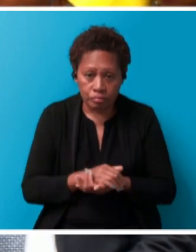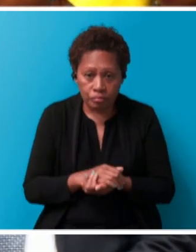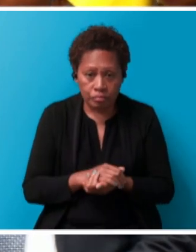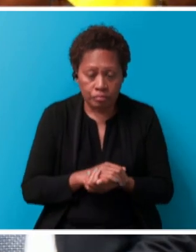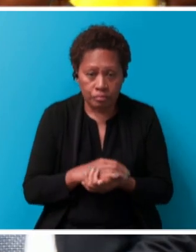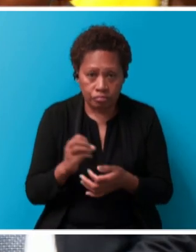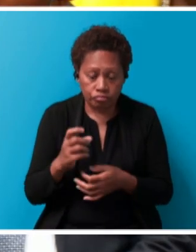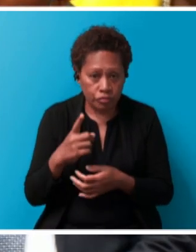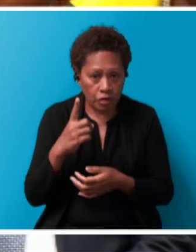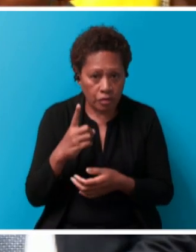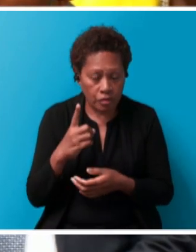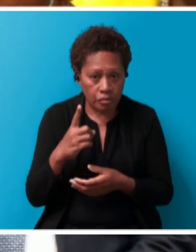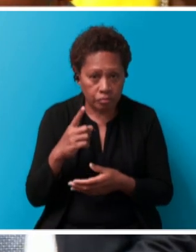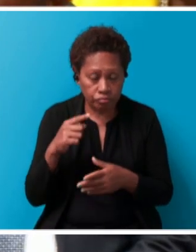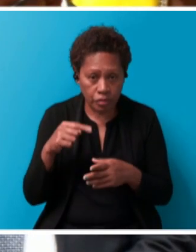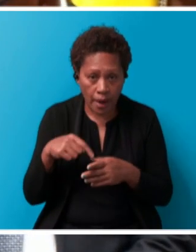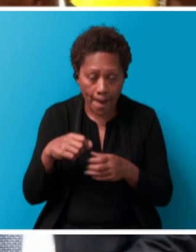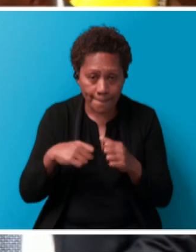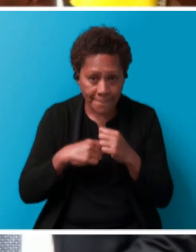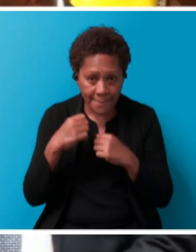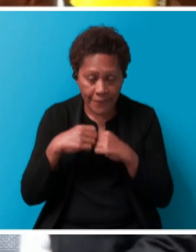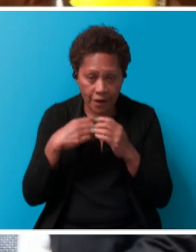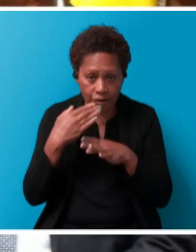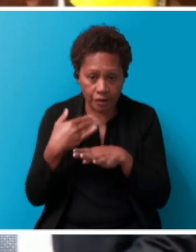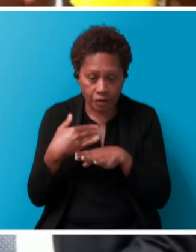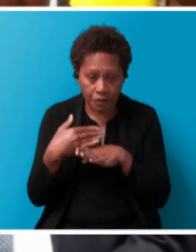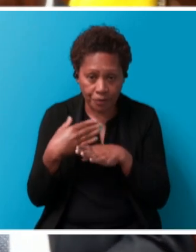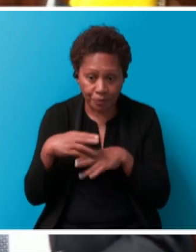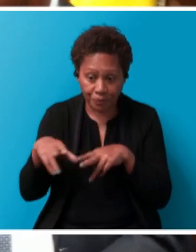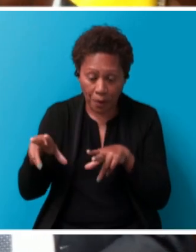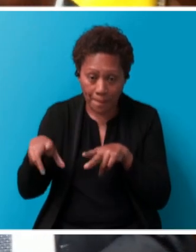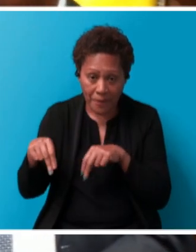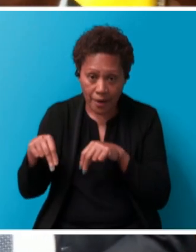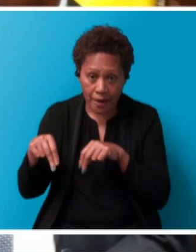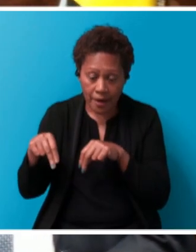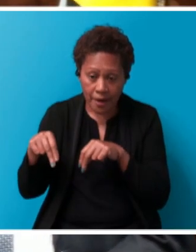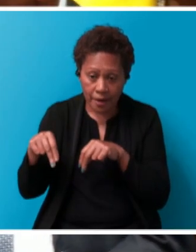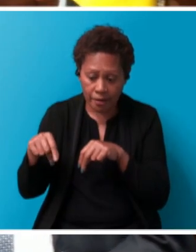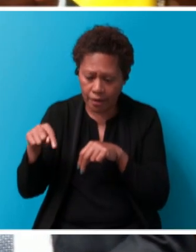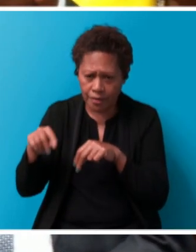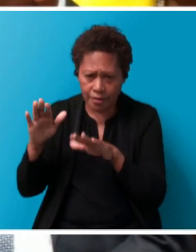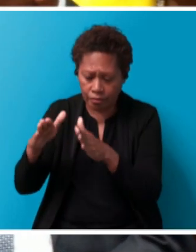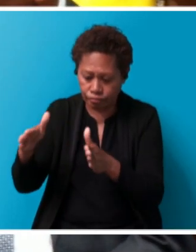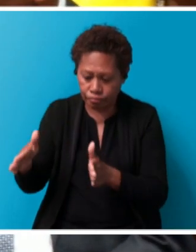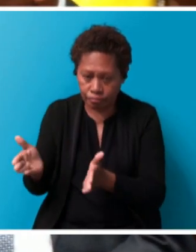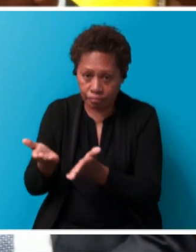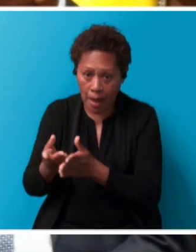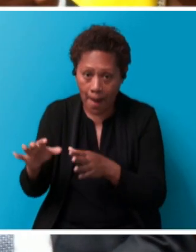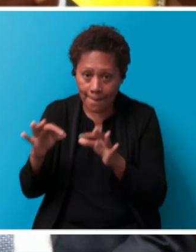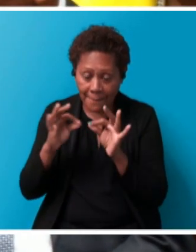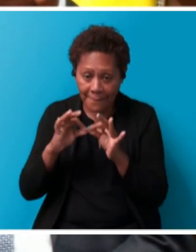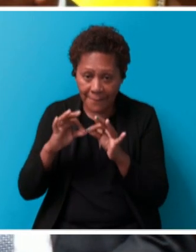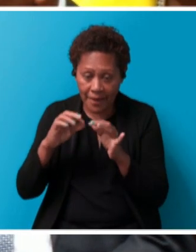major components of the upgrading work is the battery energy storage systems, BESS. The BESS will